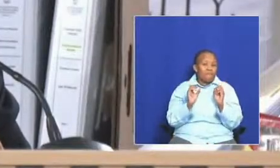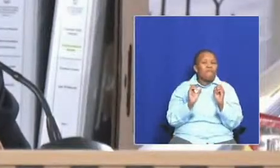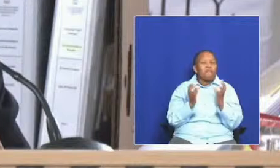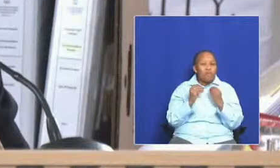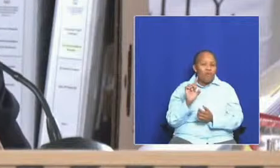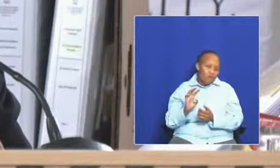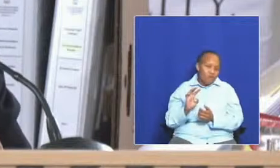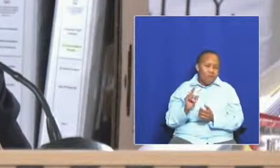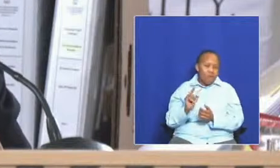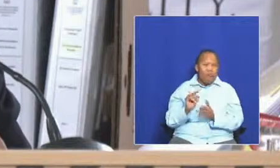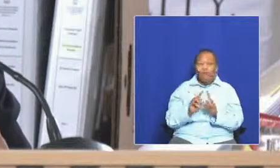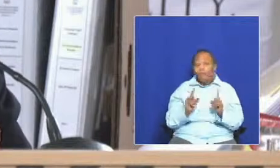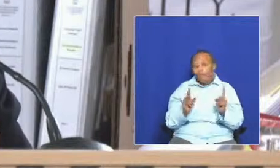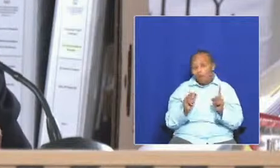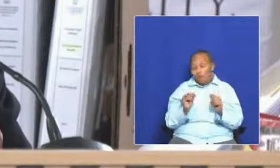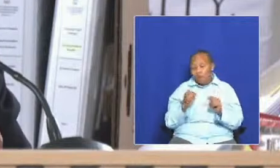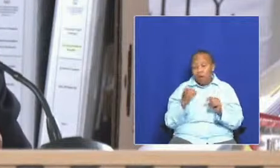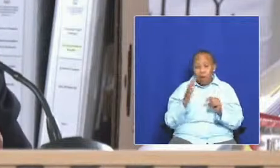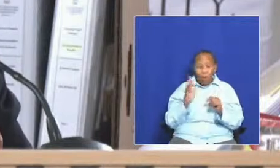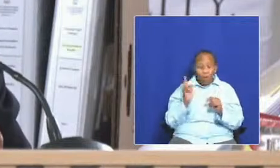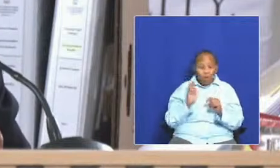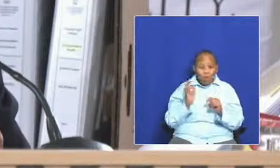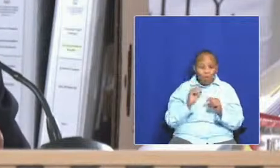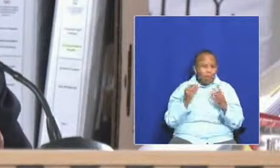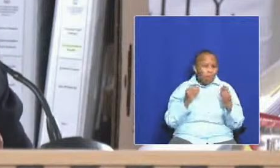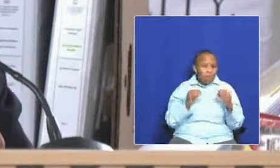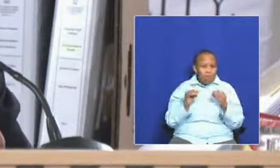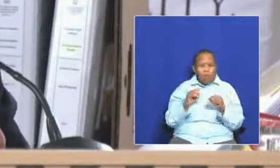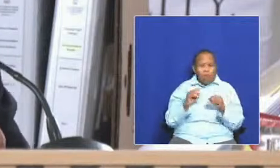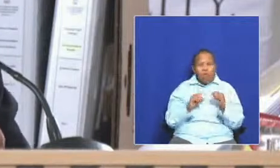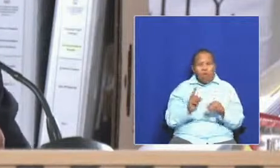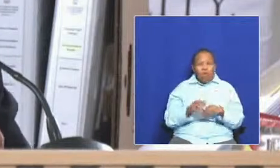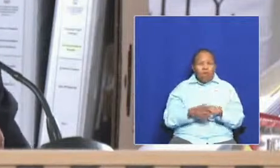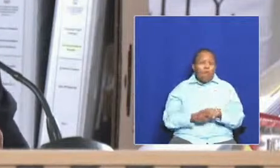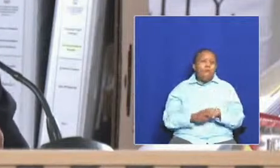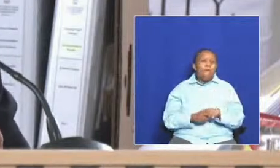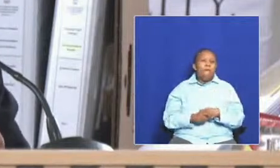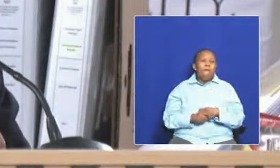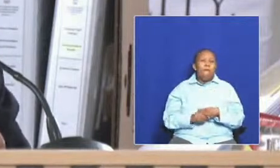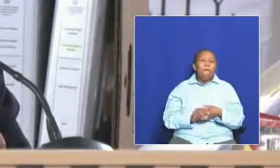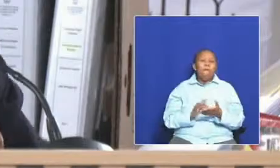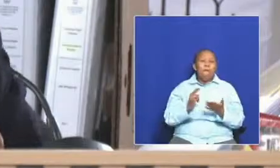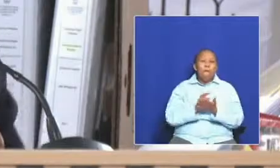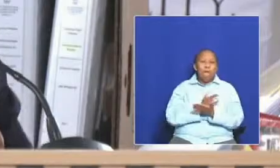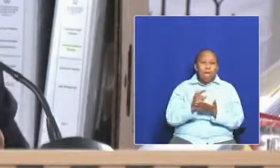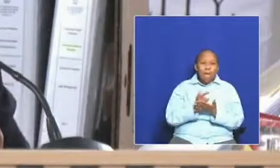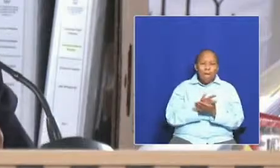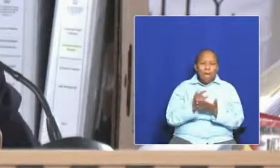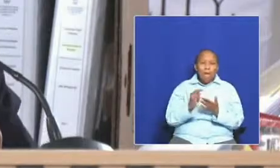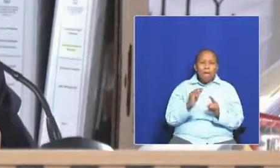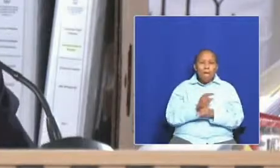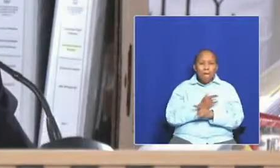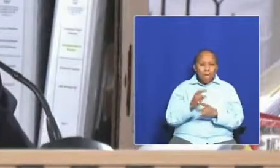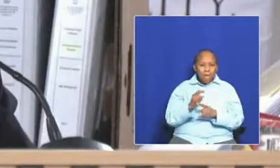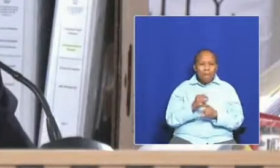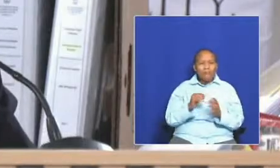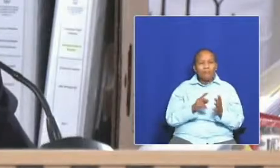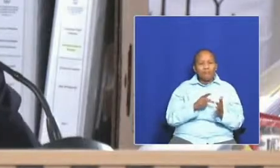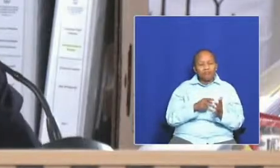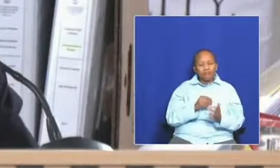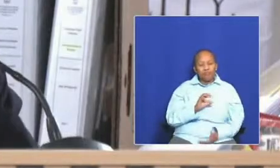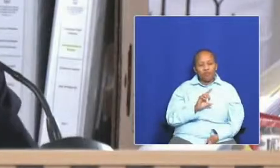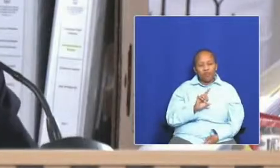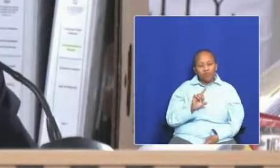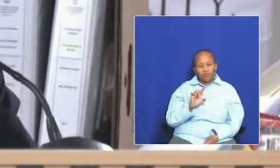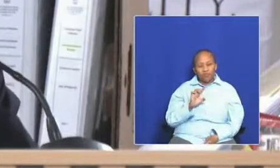can understand what we're busy with. I show you the chats in page, the first page of 114 are not in white ink. There are no